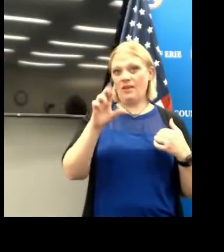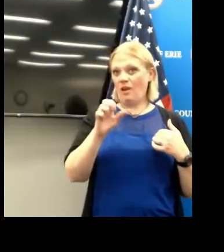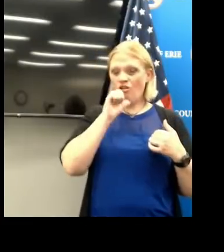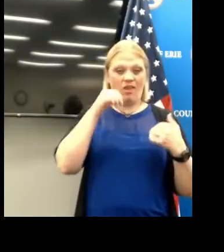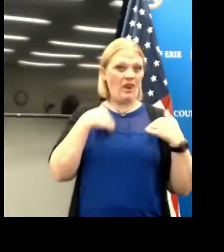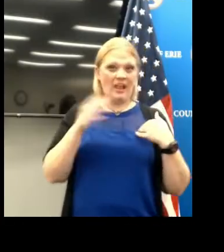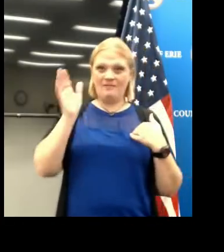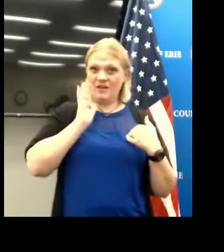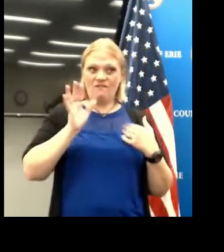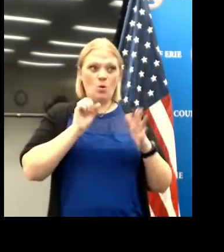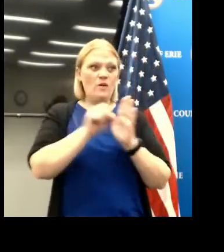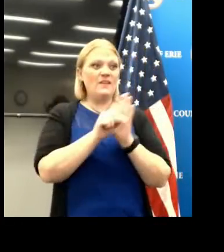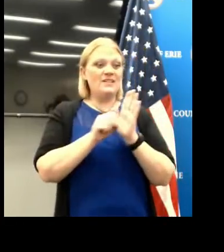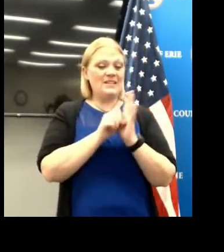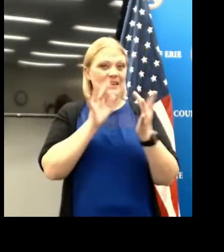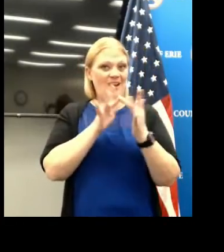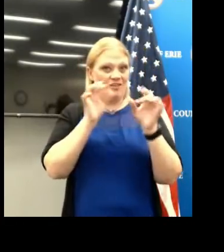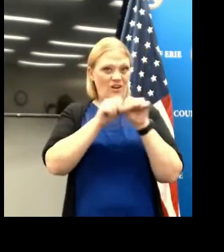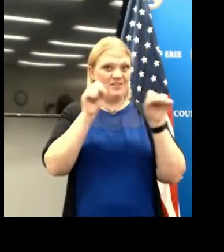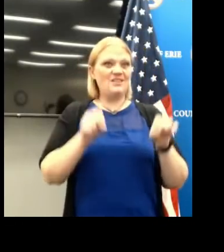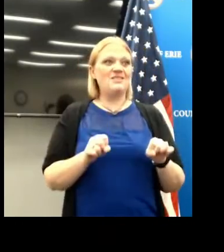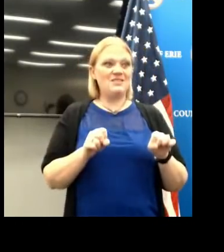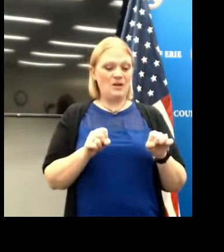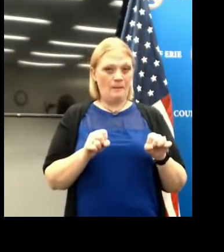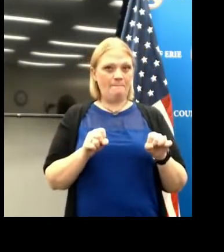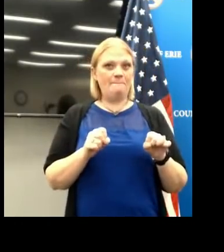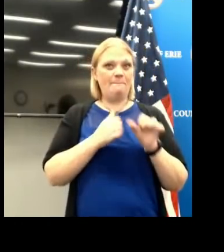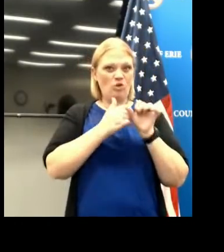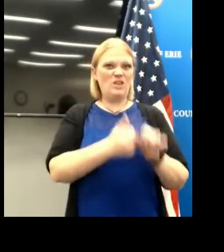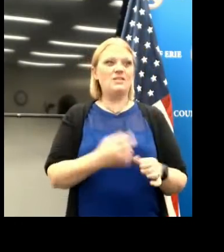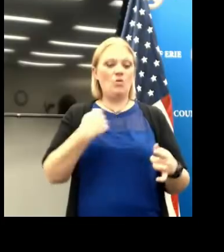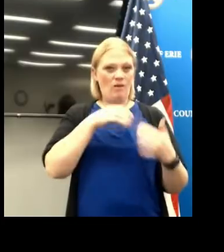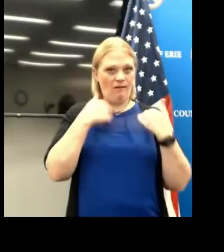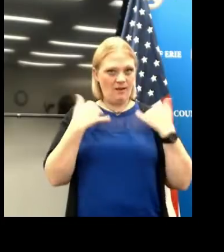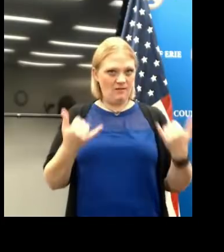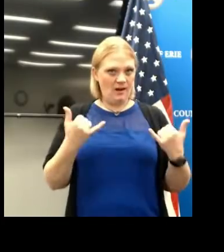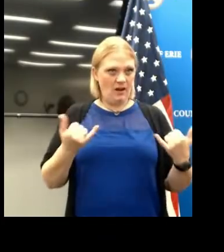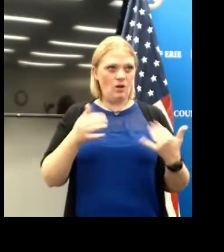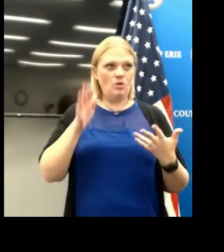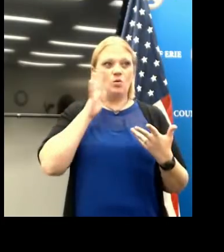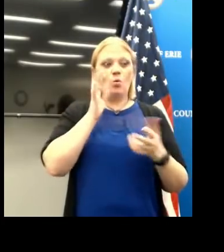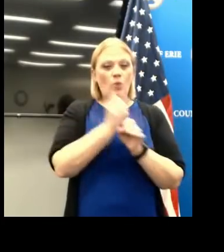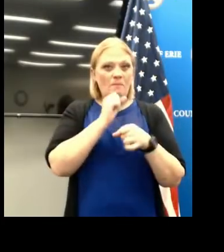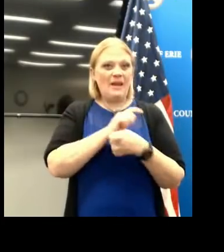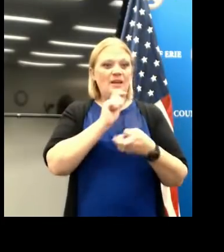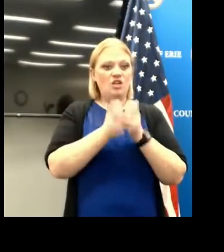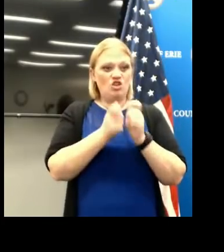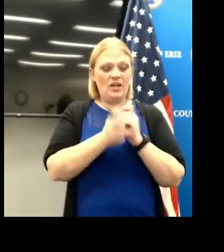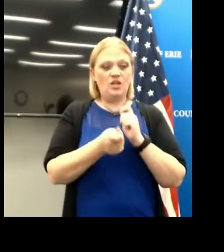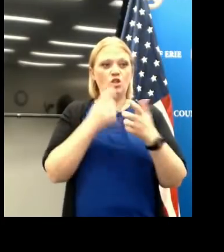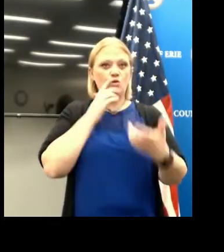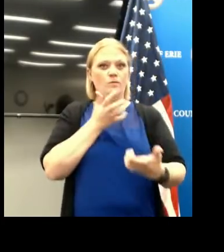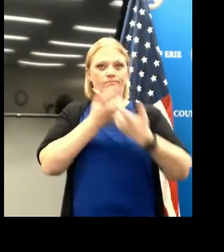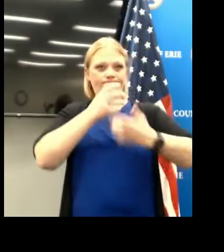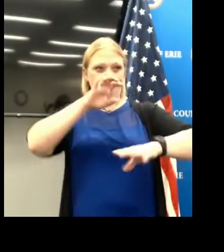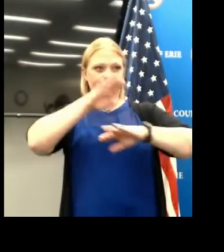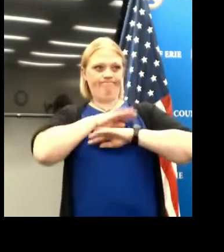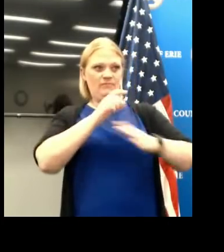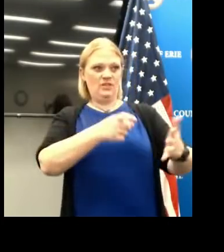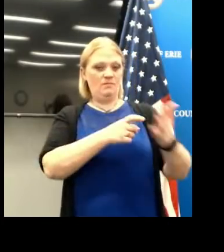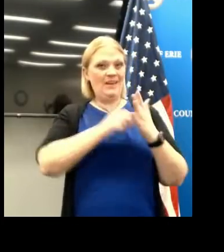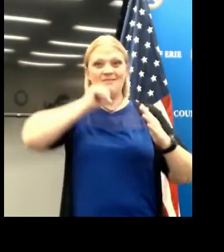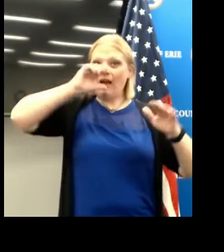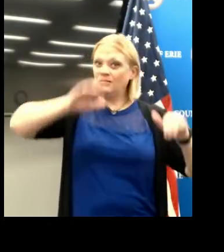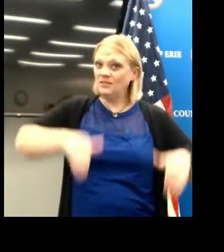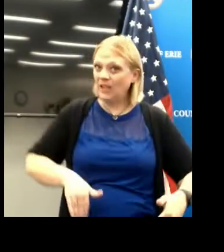the state's contact tracing system. So we are making changes to be able to step up and meet that demand. We're not there yet, so